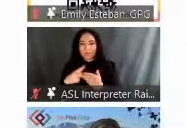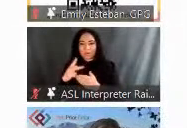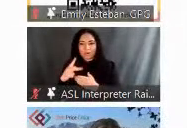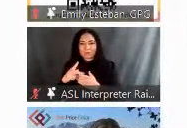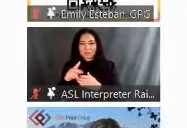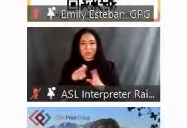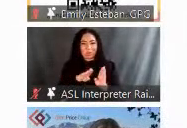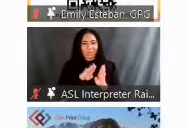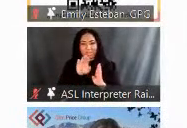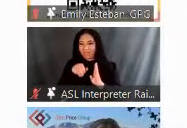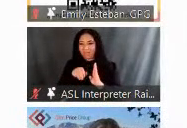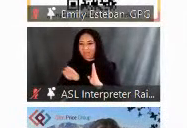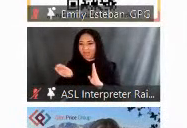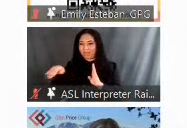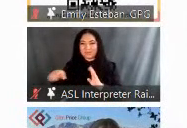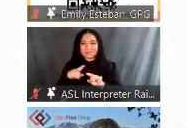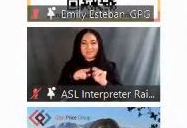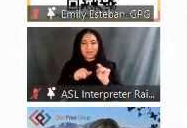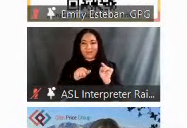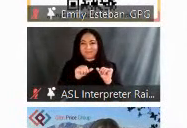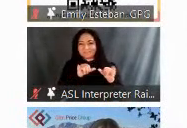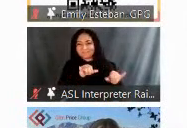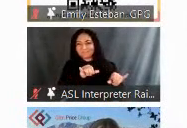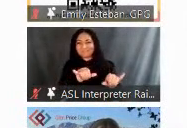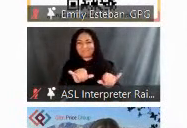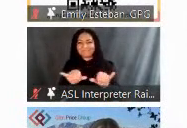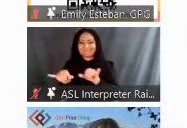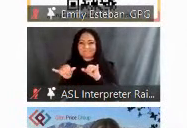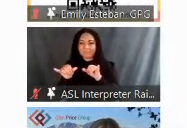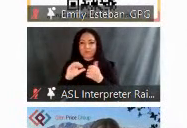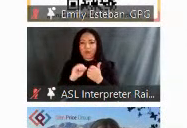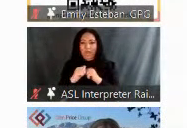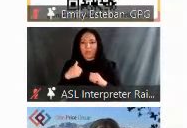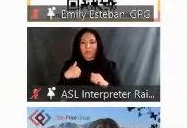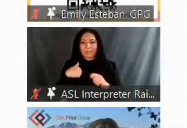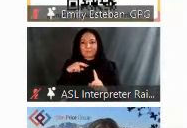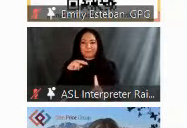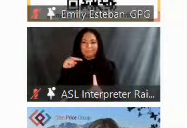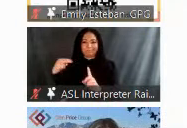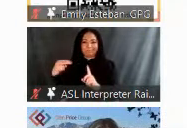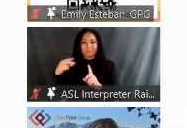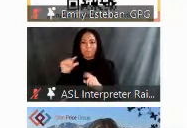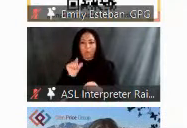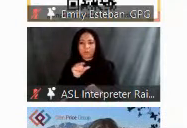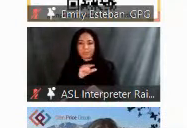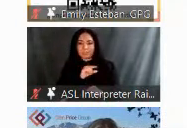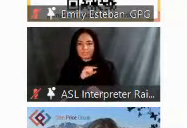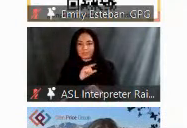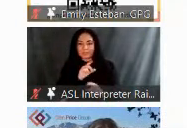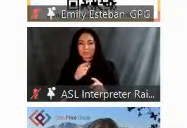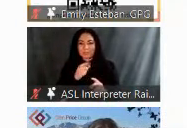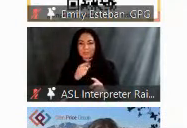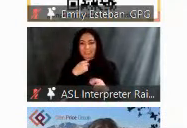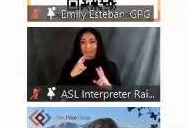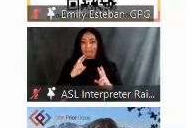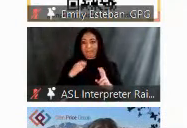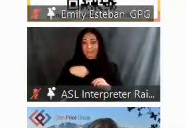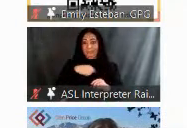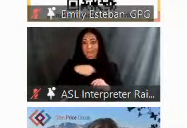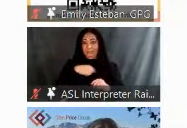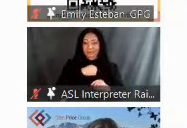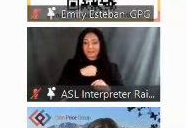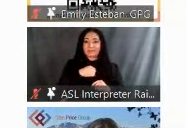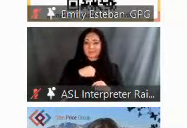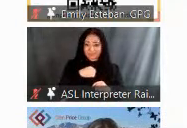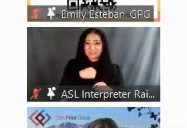very inconsistent in terms of how we may perceive quality. And when I say we, I'm referring to family child